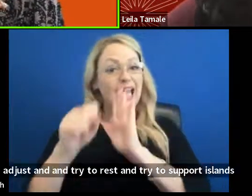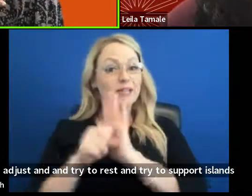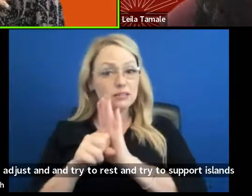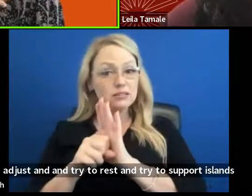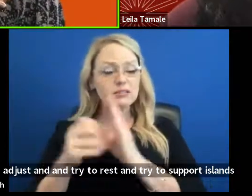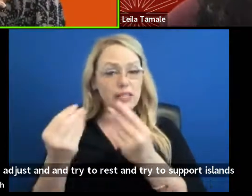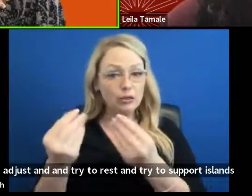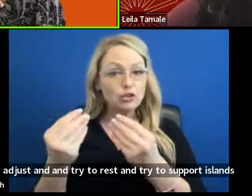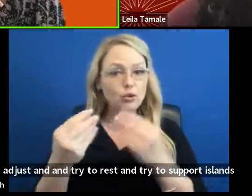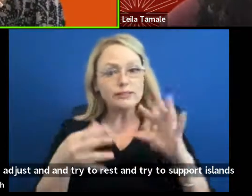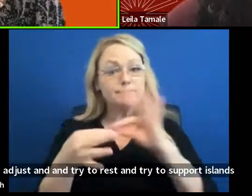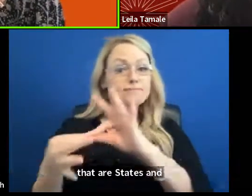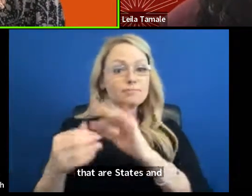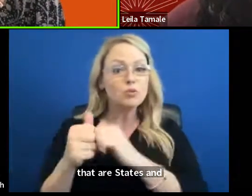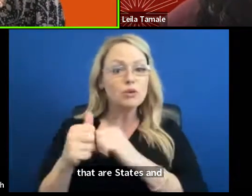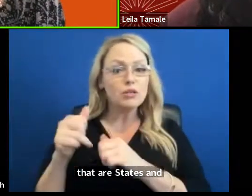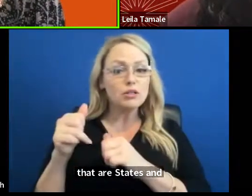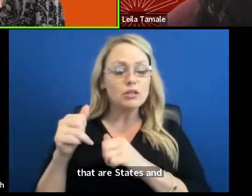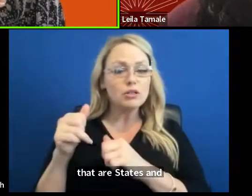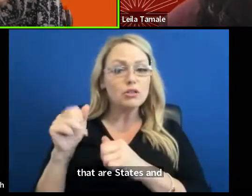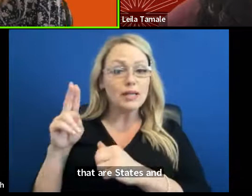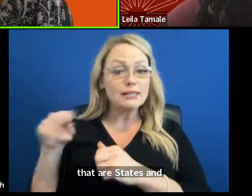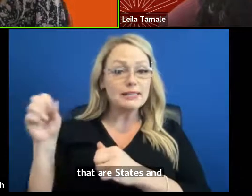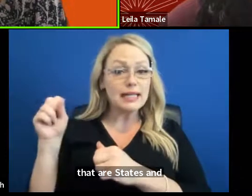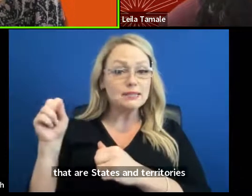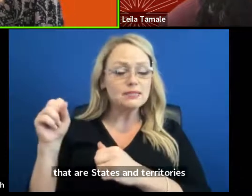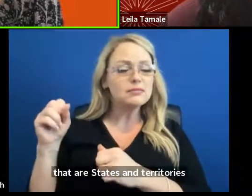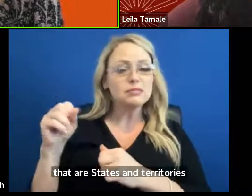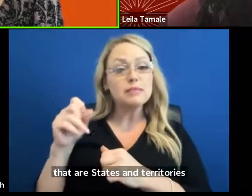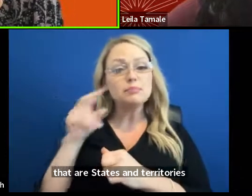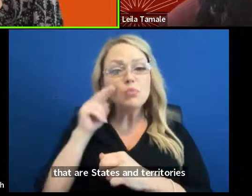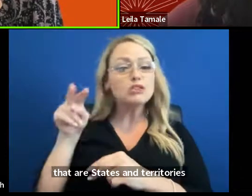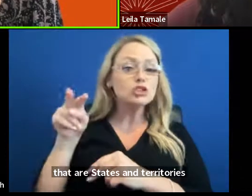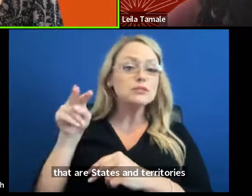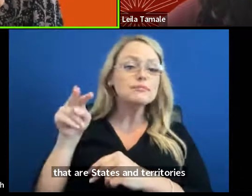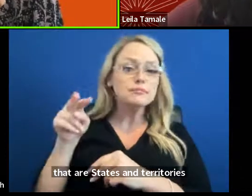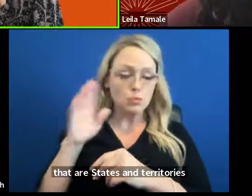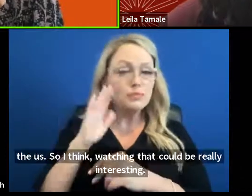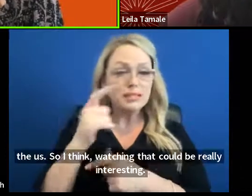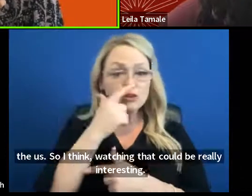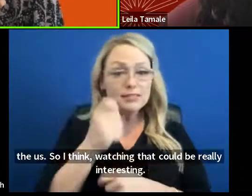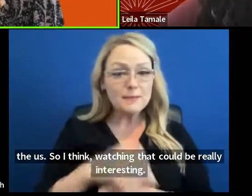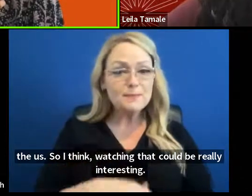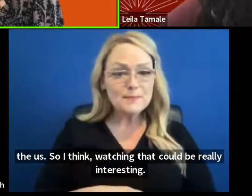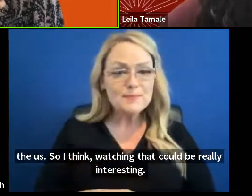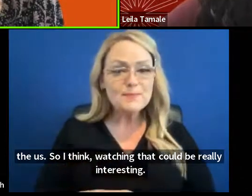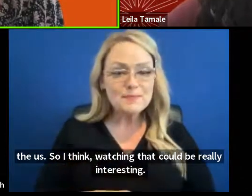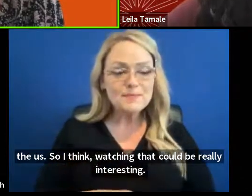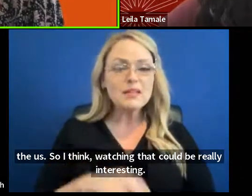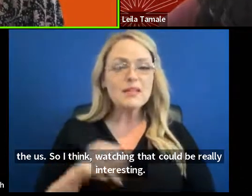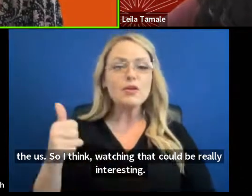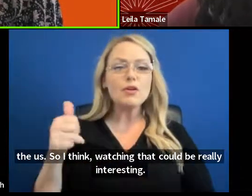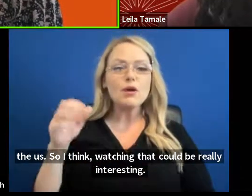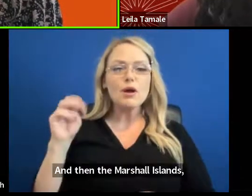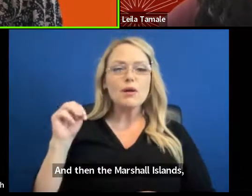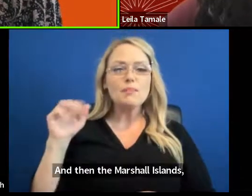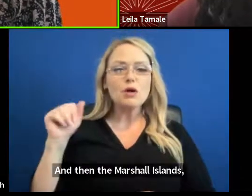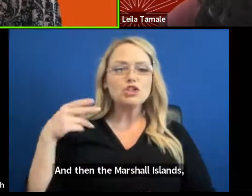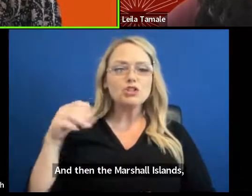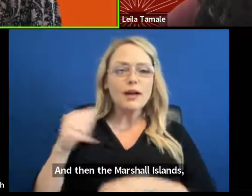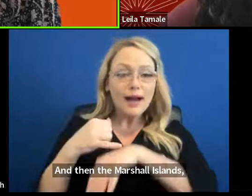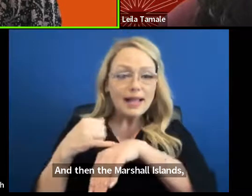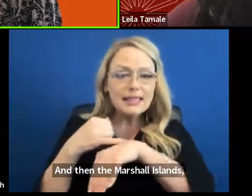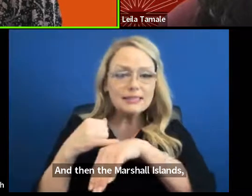of the US. So I think watching that could be really interesting. And then the Marshall Islands,